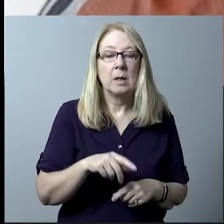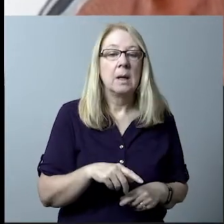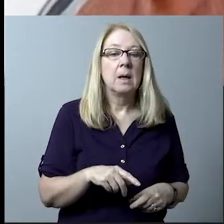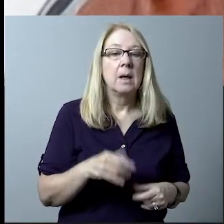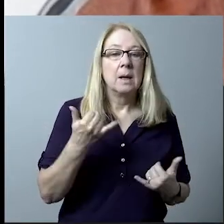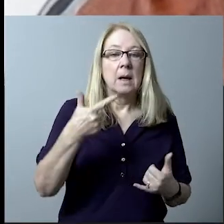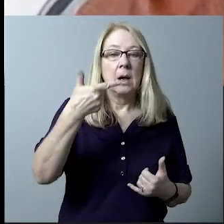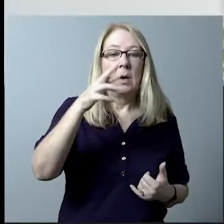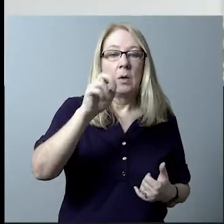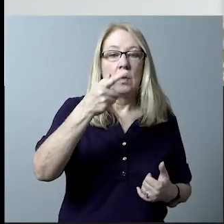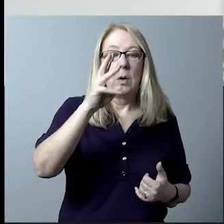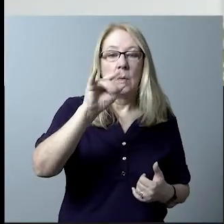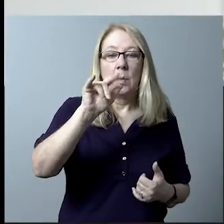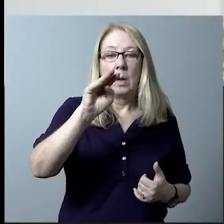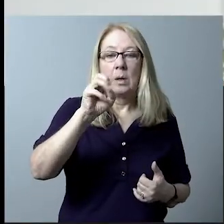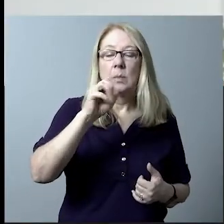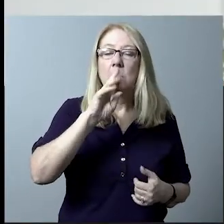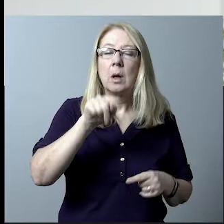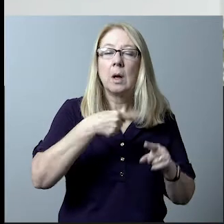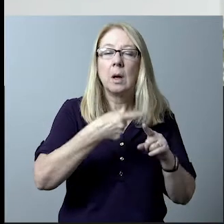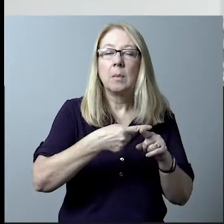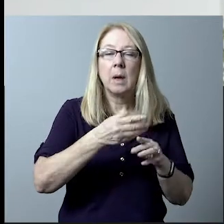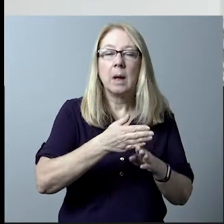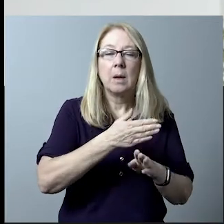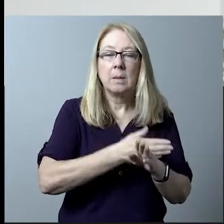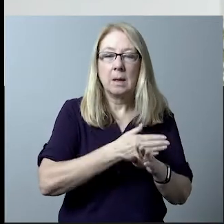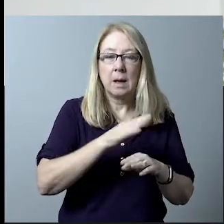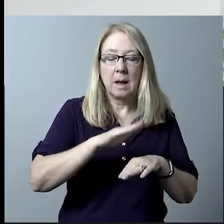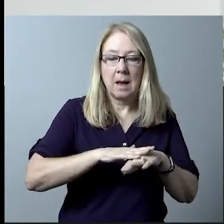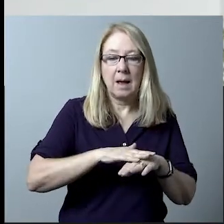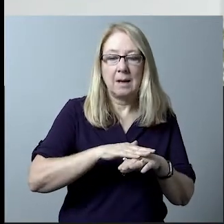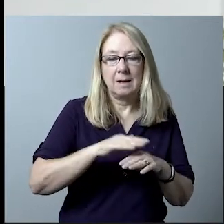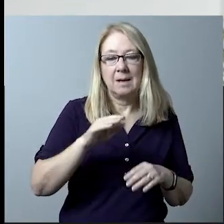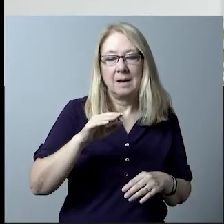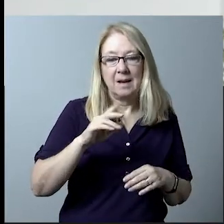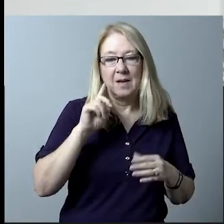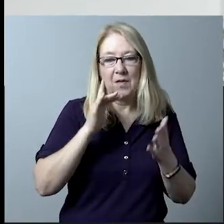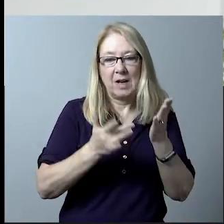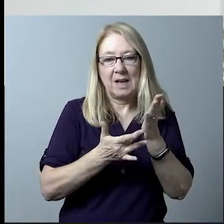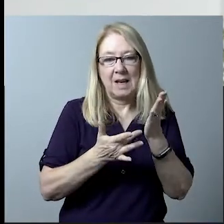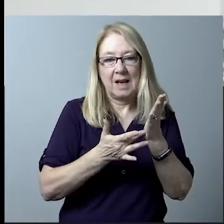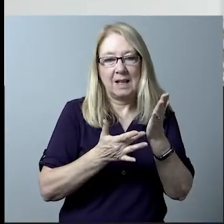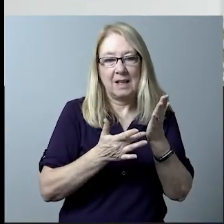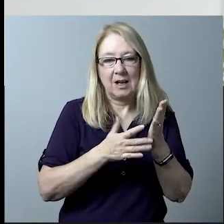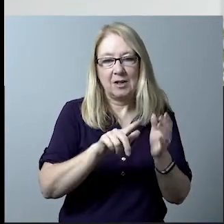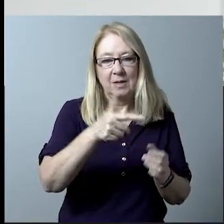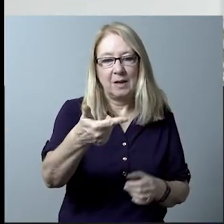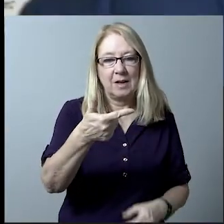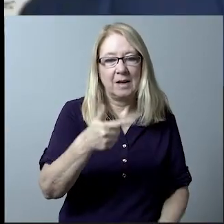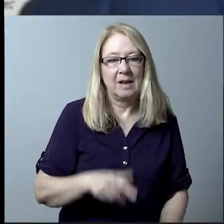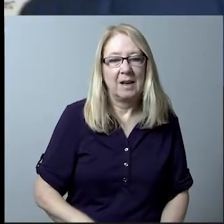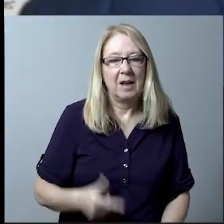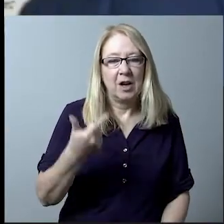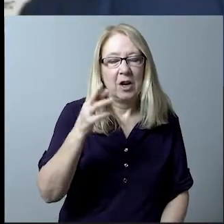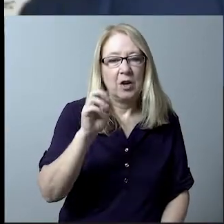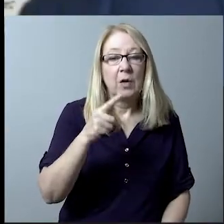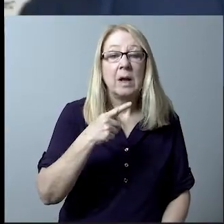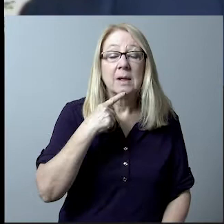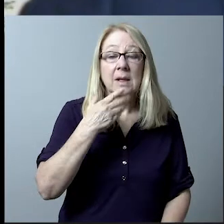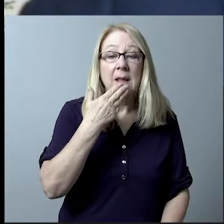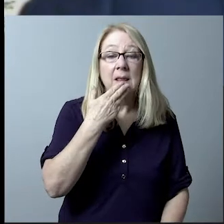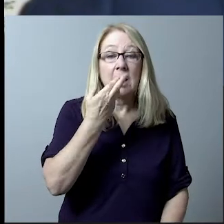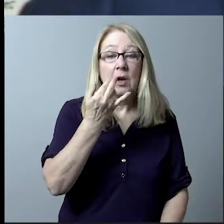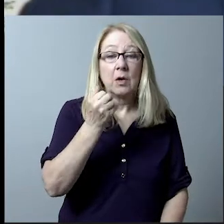thanks. So now let me introduce Greg Williams. He'll talk about some updates being made by the Office of Information Technology. So, Greg, take it